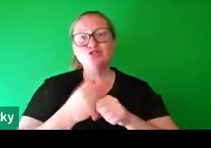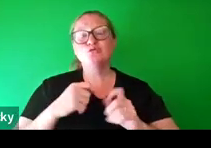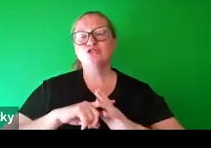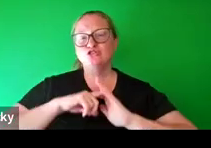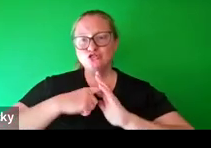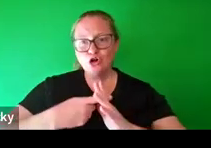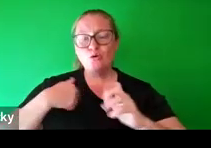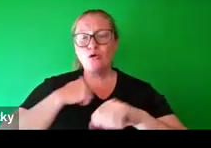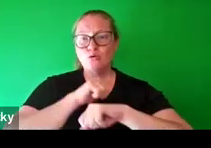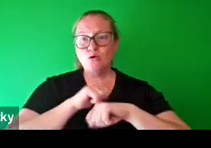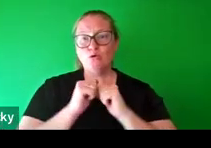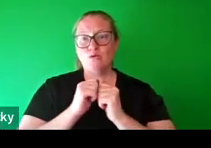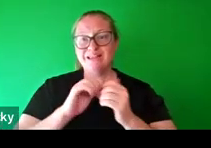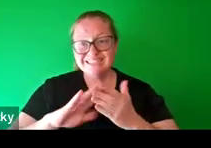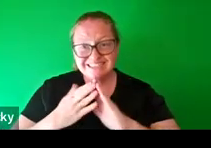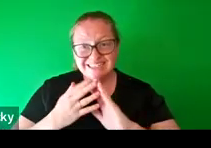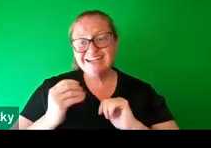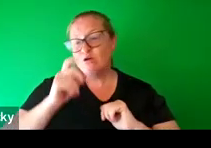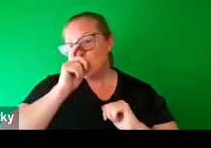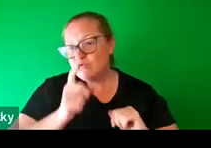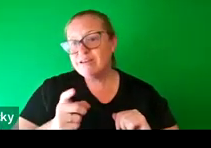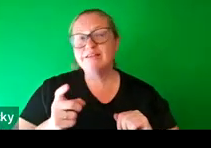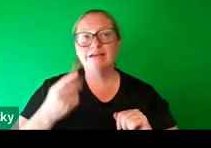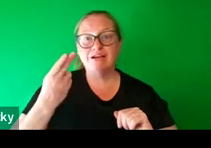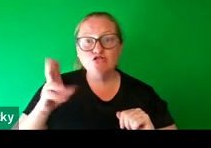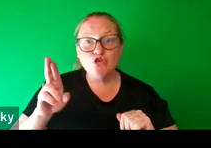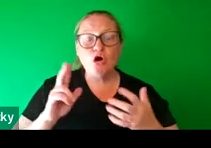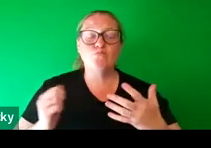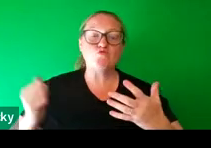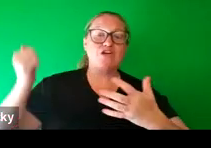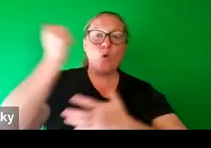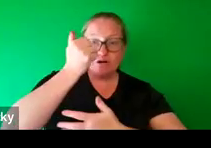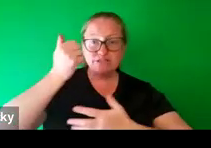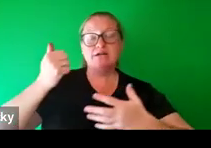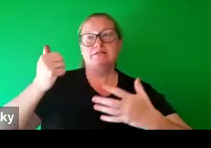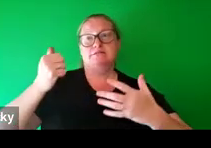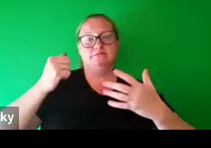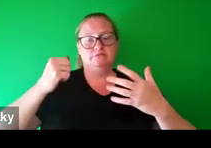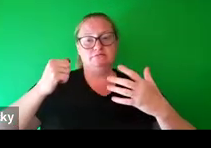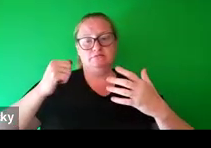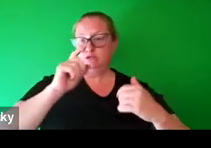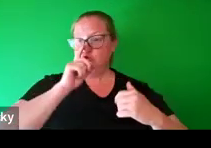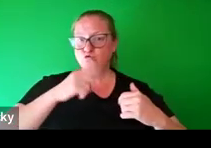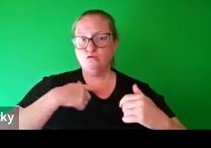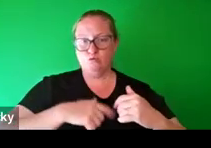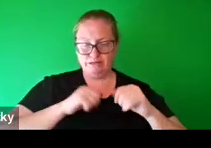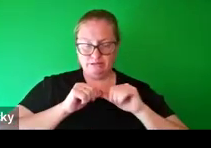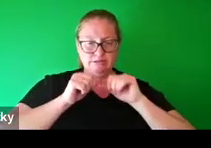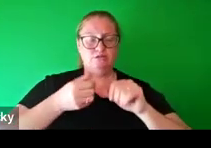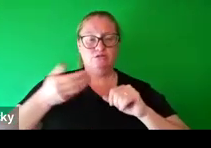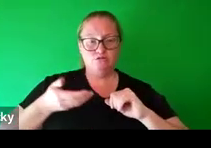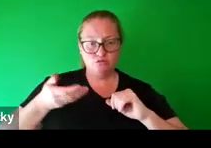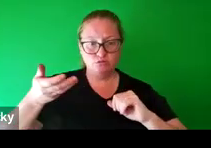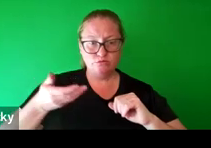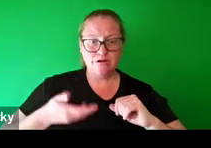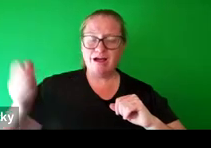we worked with the city and really HR prioritized making sure that we can move forward on hiring, not